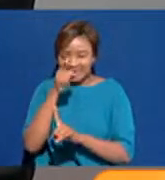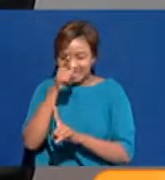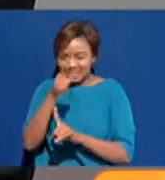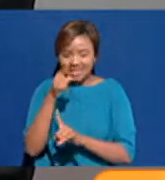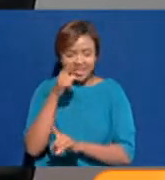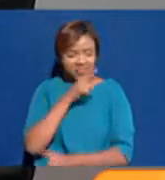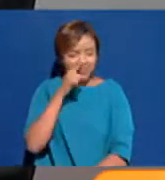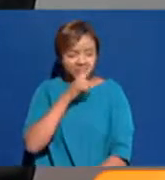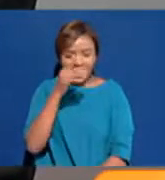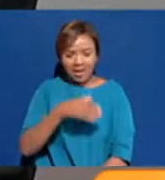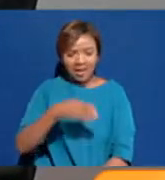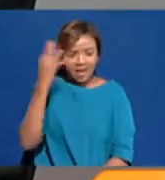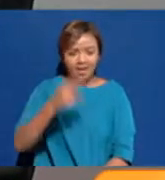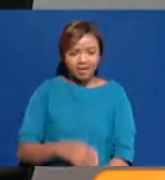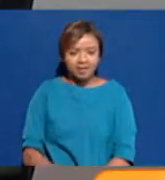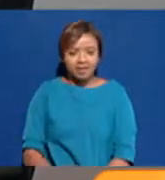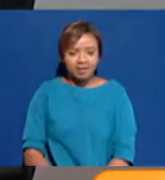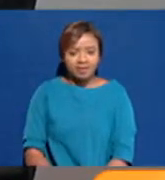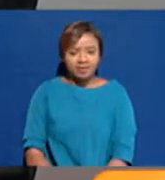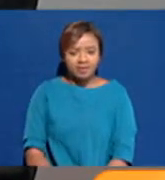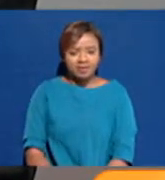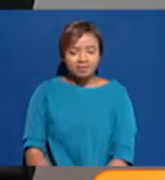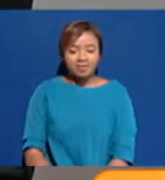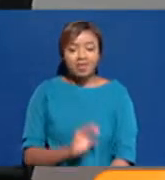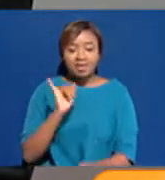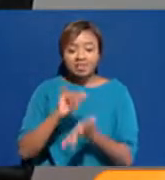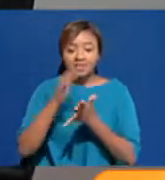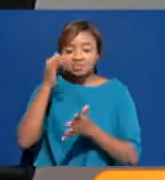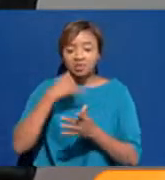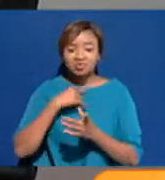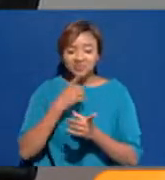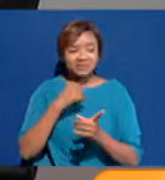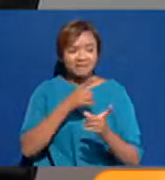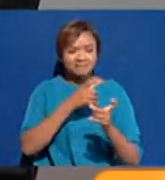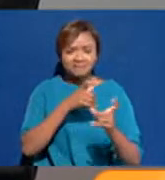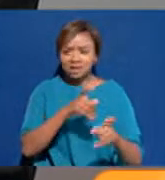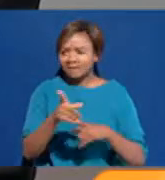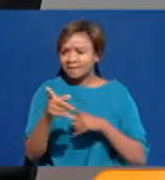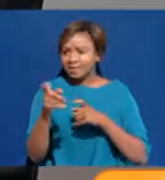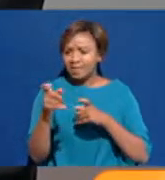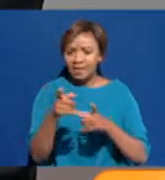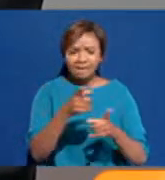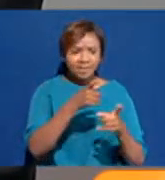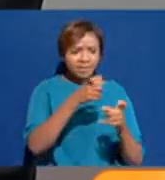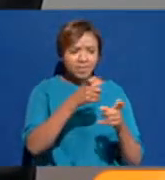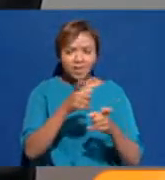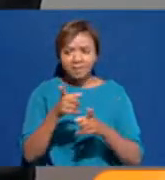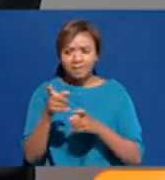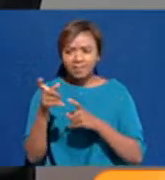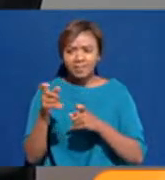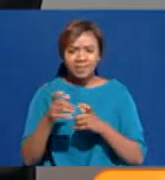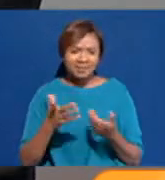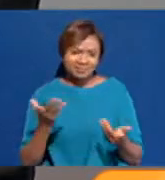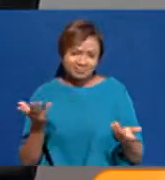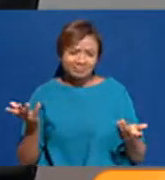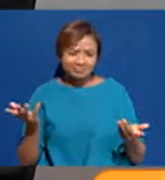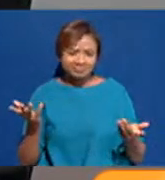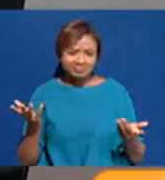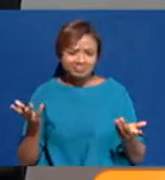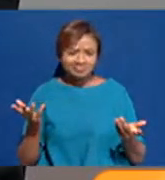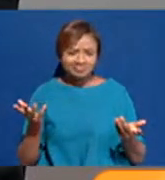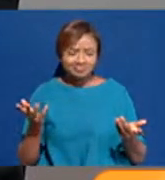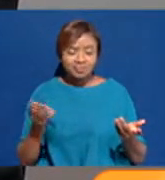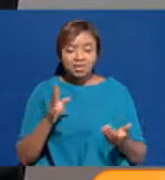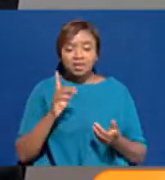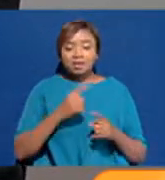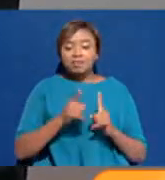see, biting, spitting, snapping. And that cannot be for any leader. You just